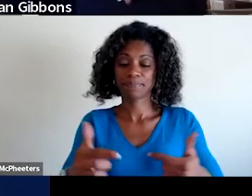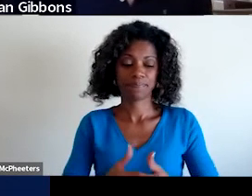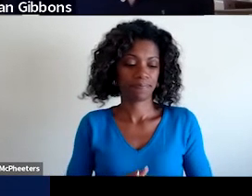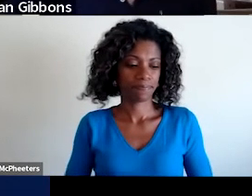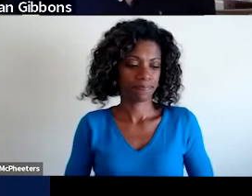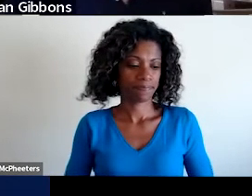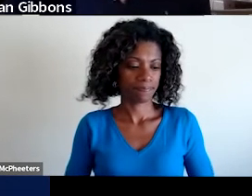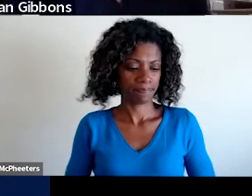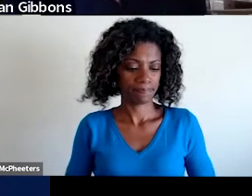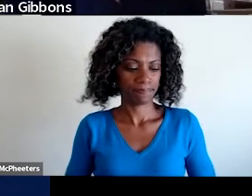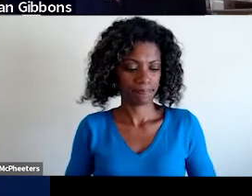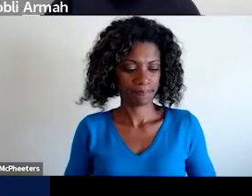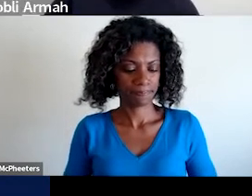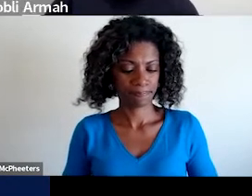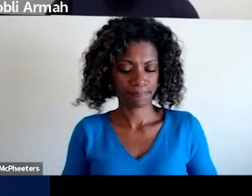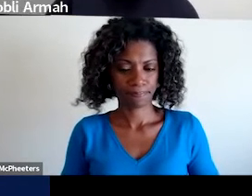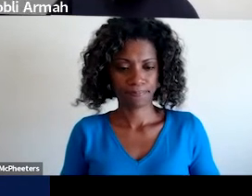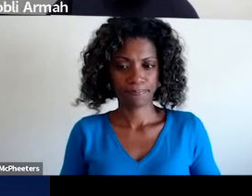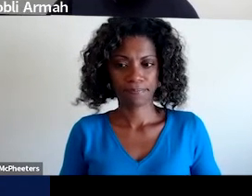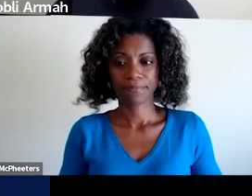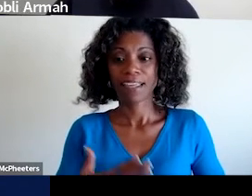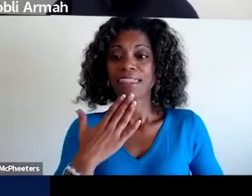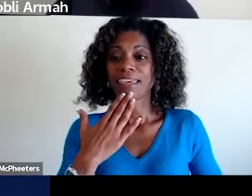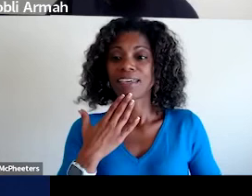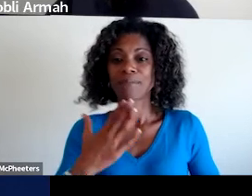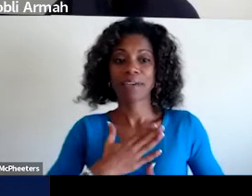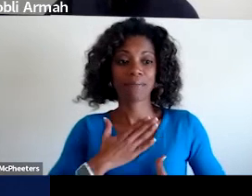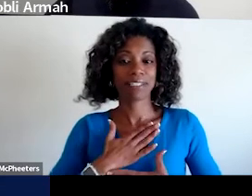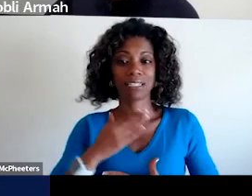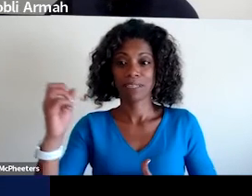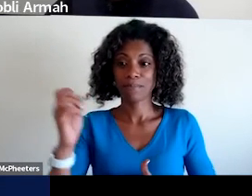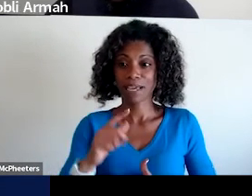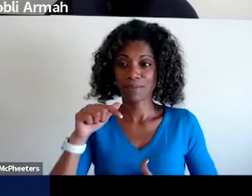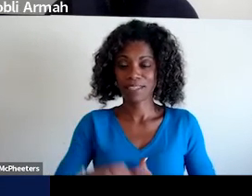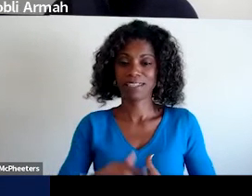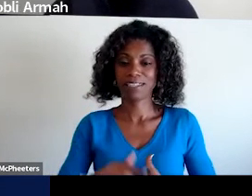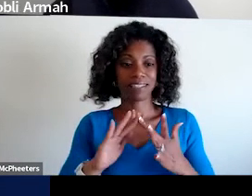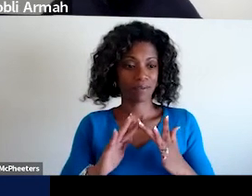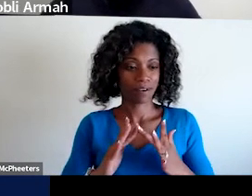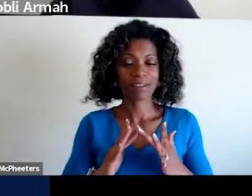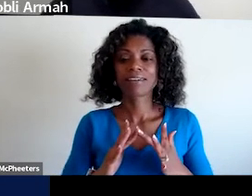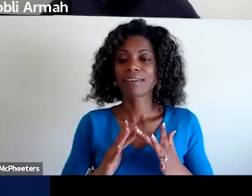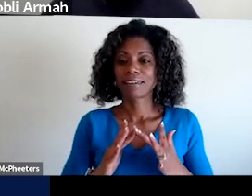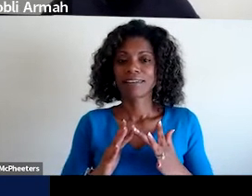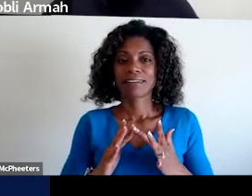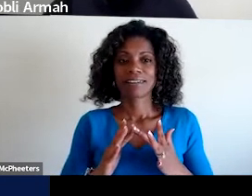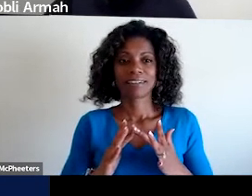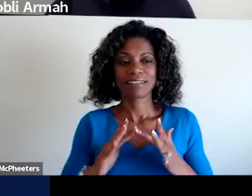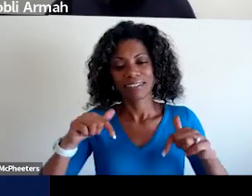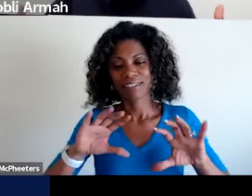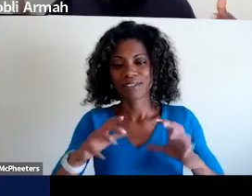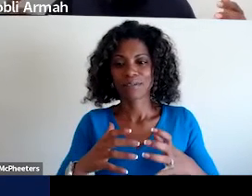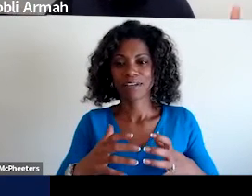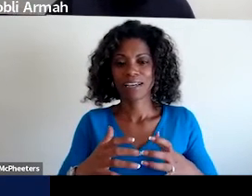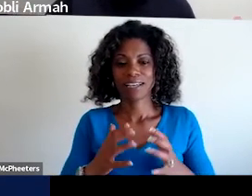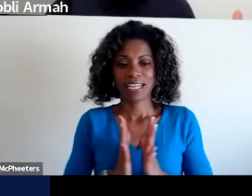being with us. Thank you, Sean. Glad to be back with this network. Good afternoon, everyone. Hold on to your chairs or seats. We